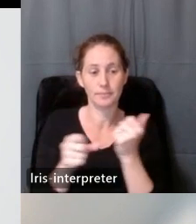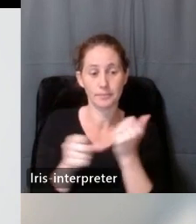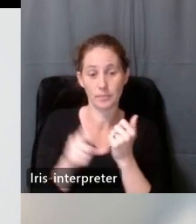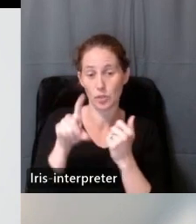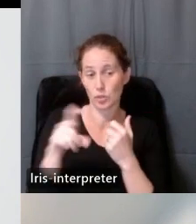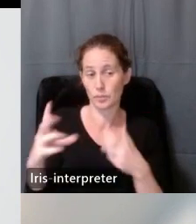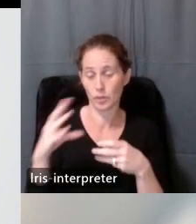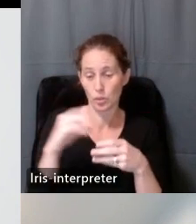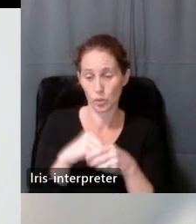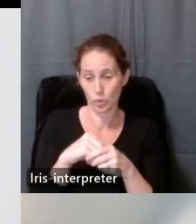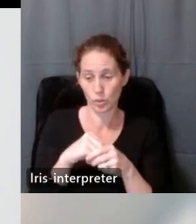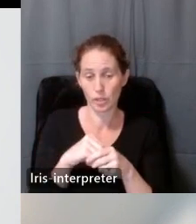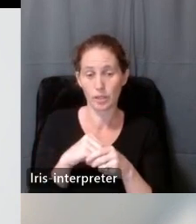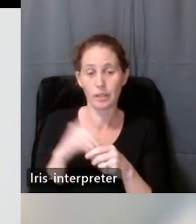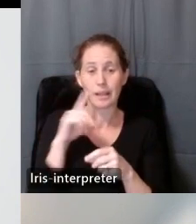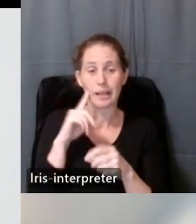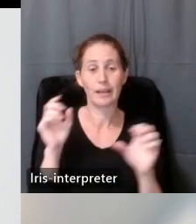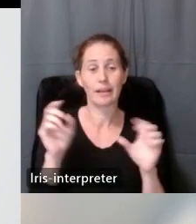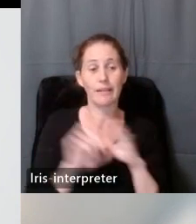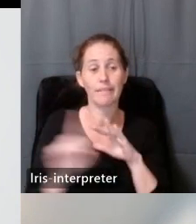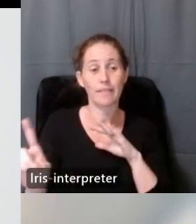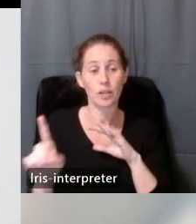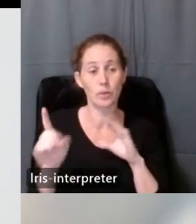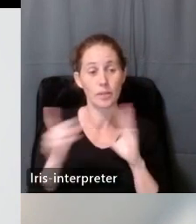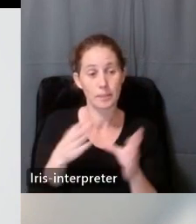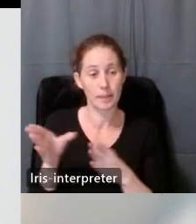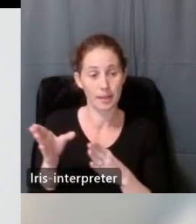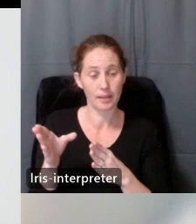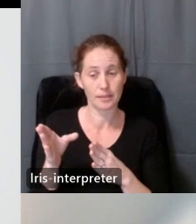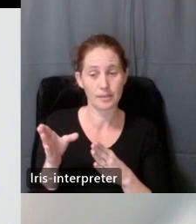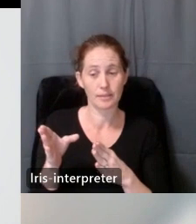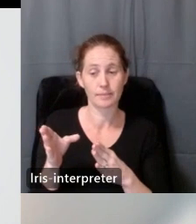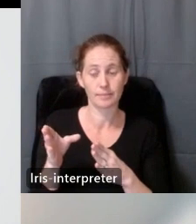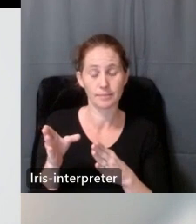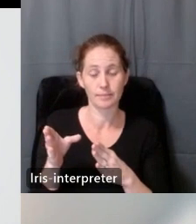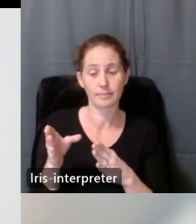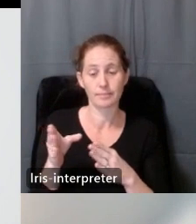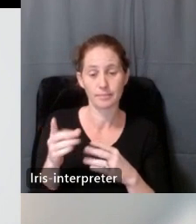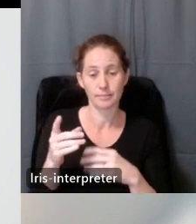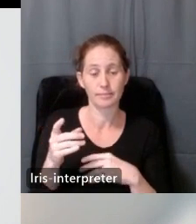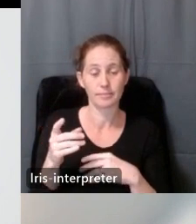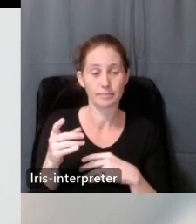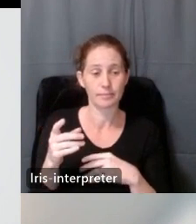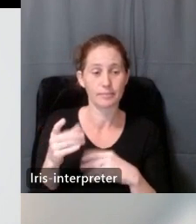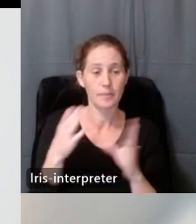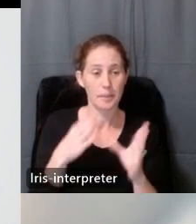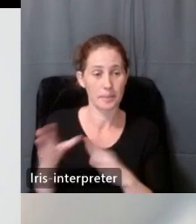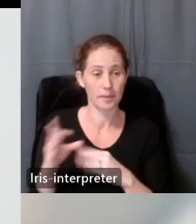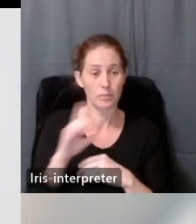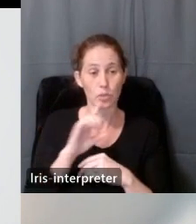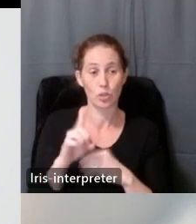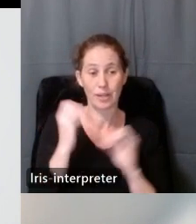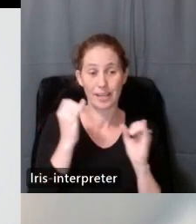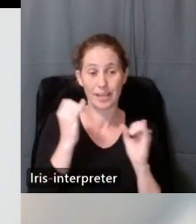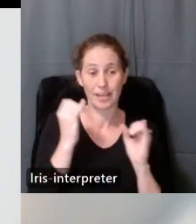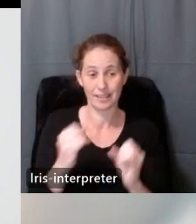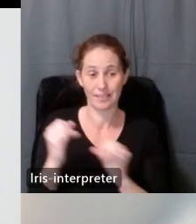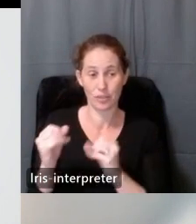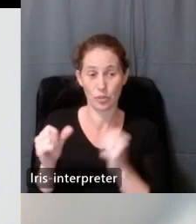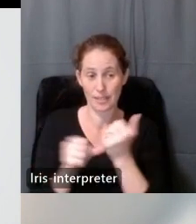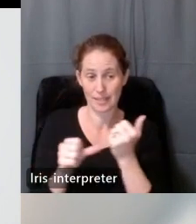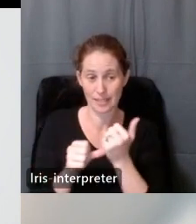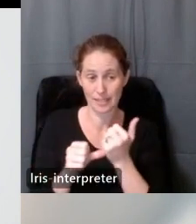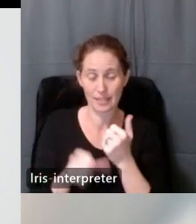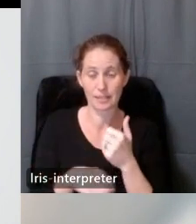be included in evacuation plans are plans to ensure individualized